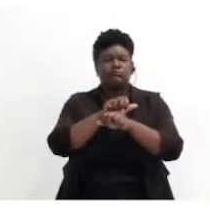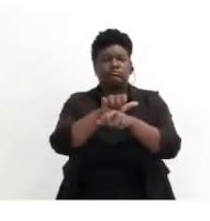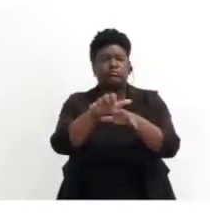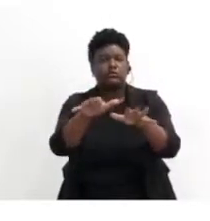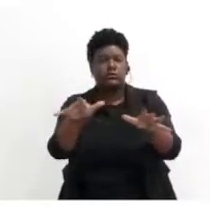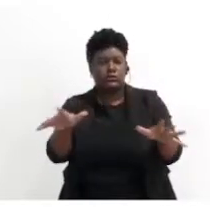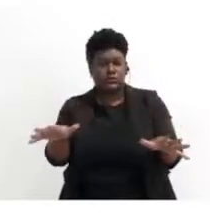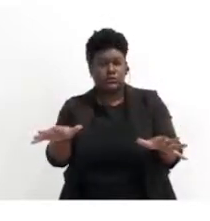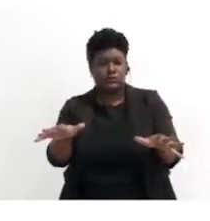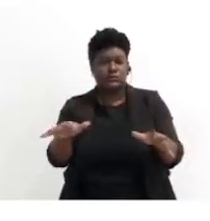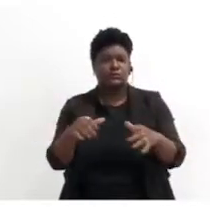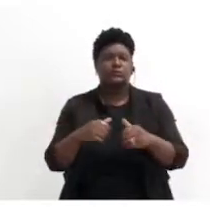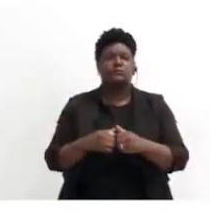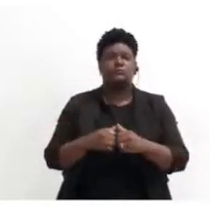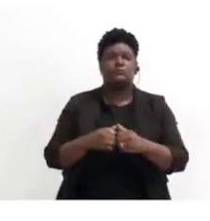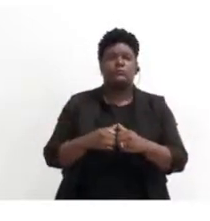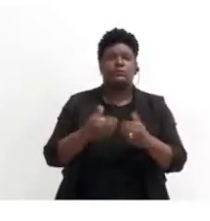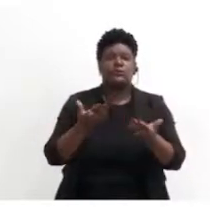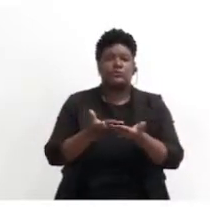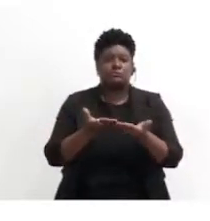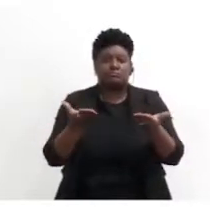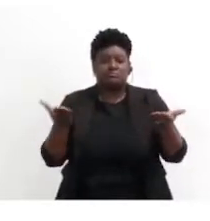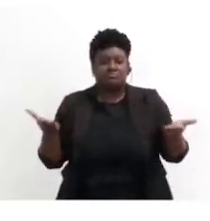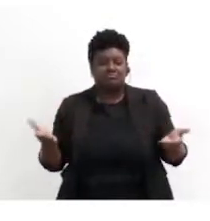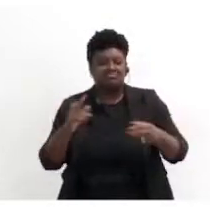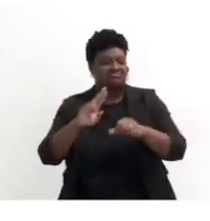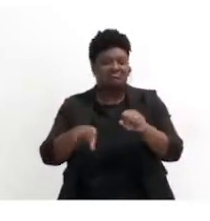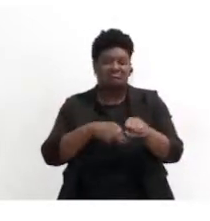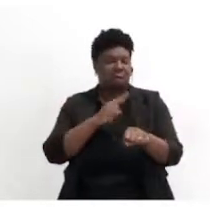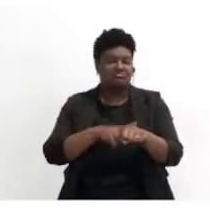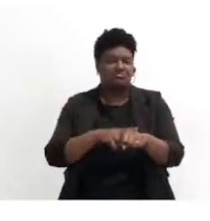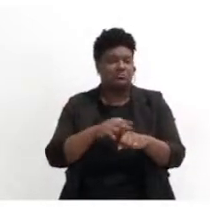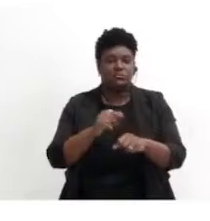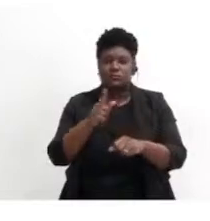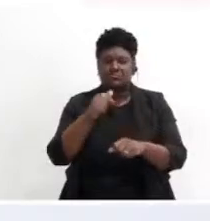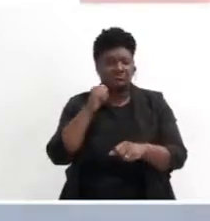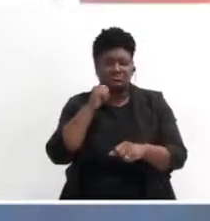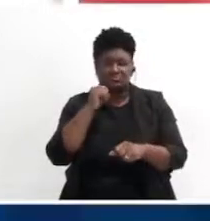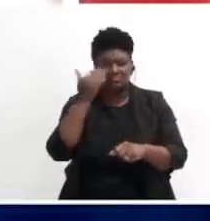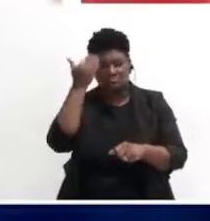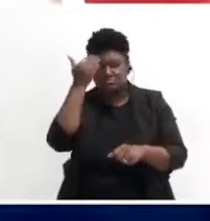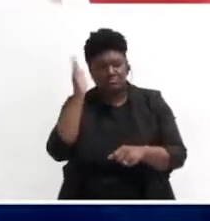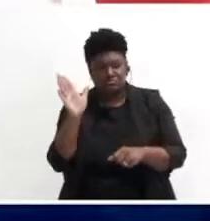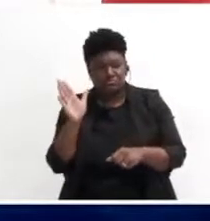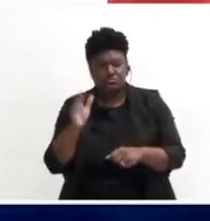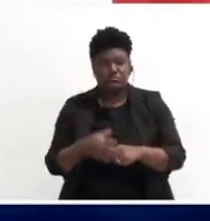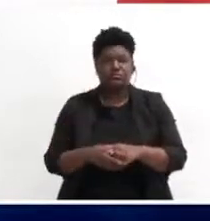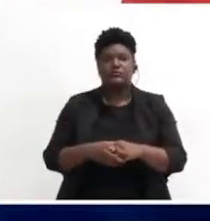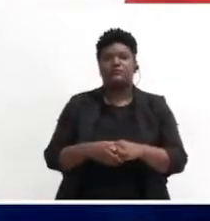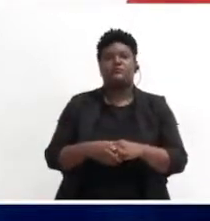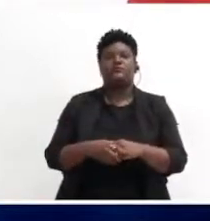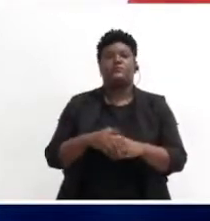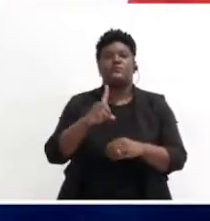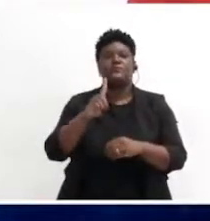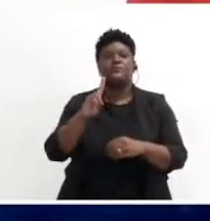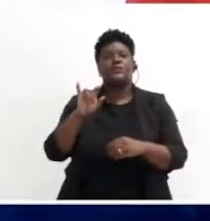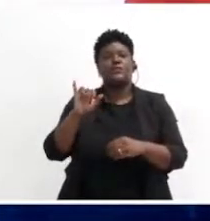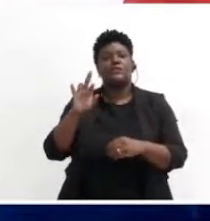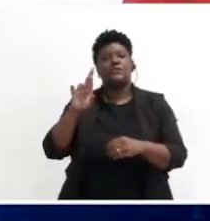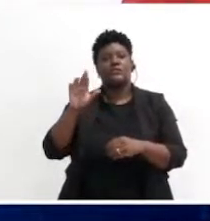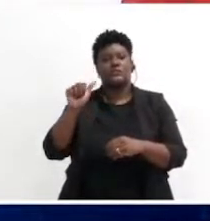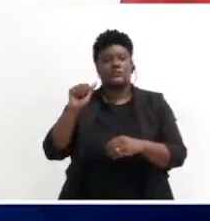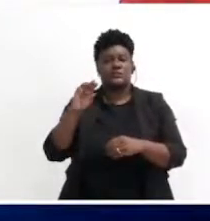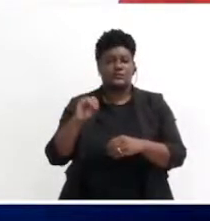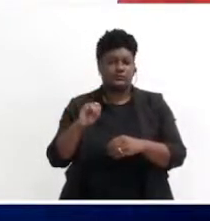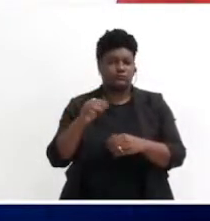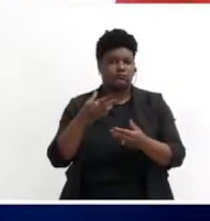And these were also used on DRAM chips. If you recall at the very beginning, I said for DRAM chips, often the baud pads are